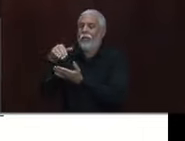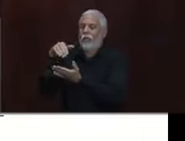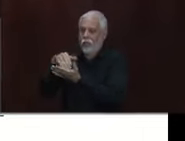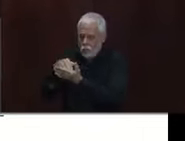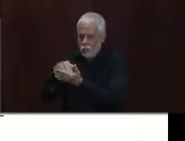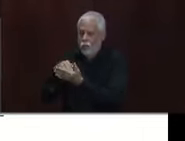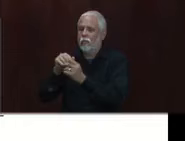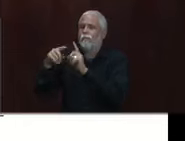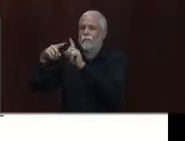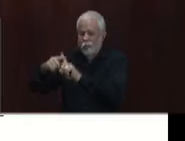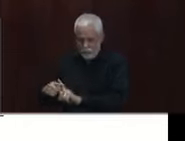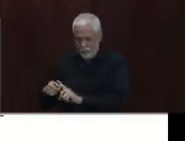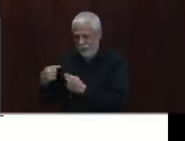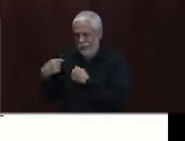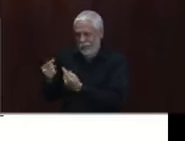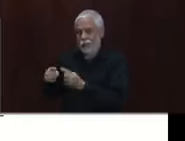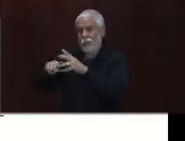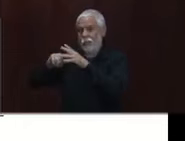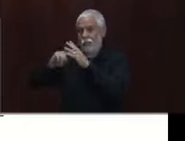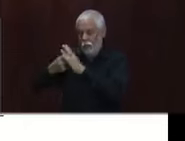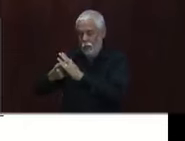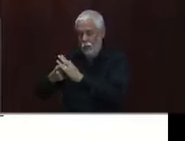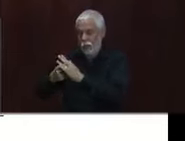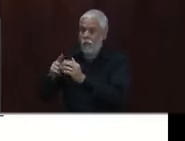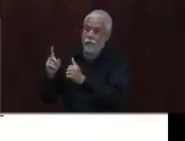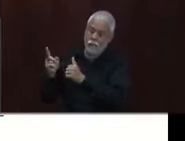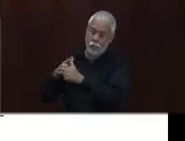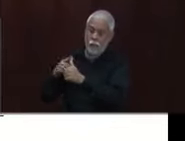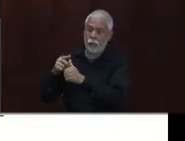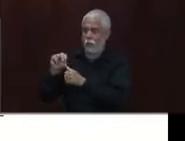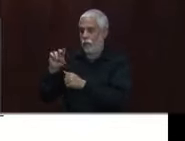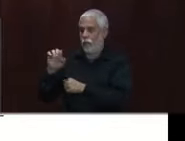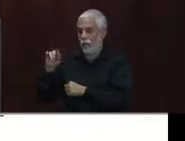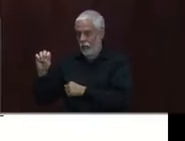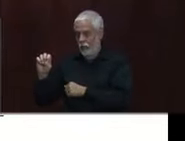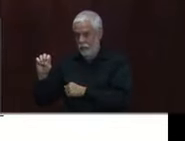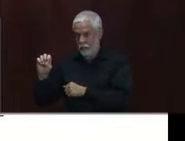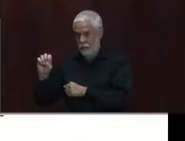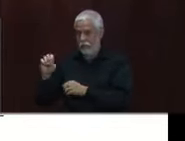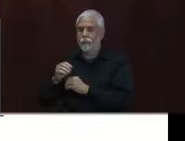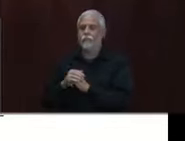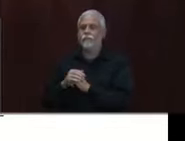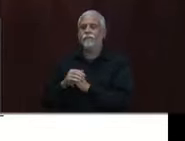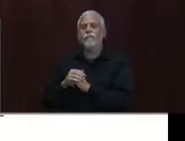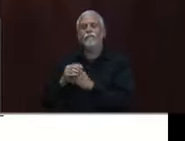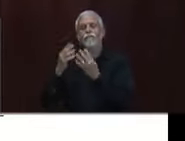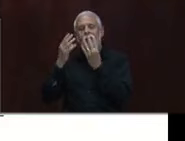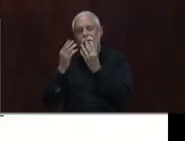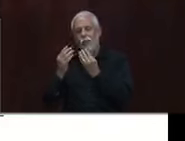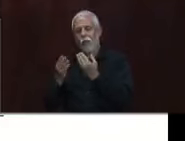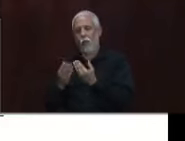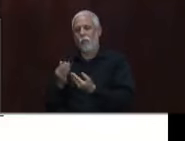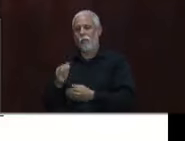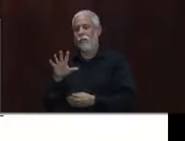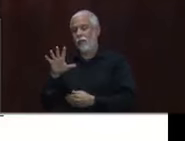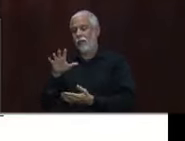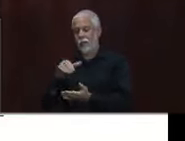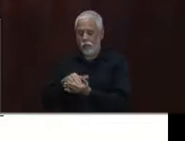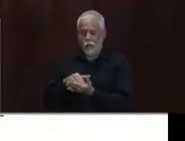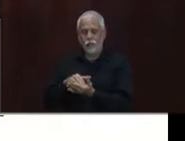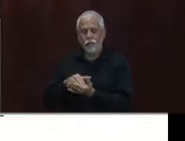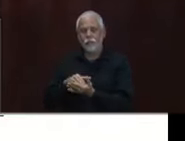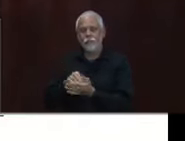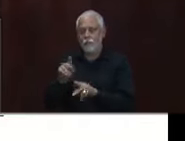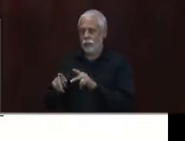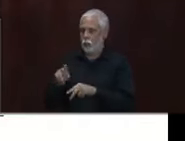317,000 confirmed cases since identifying our first North Carolina case. And sadly, almost 5,000 of our fellow